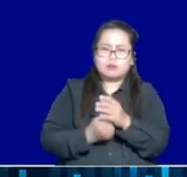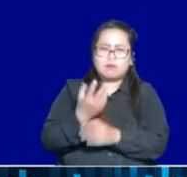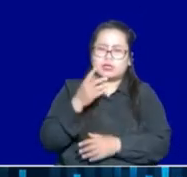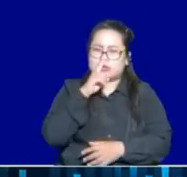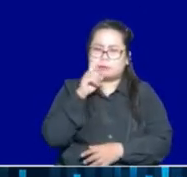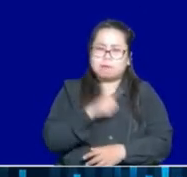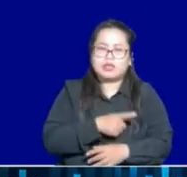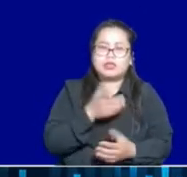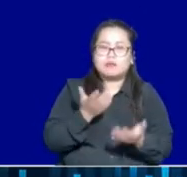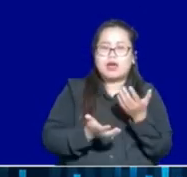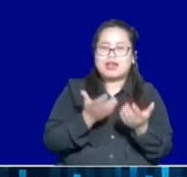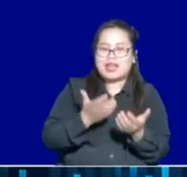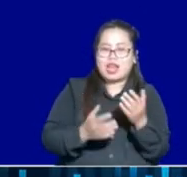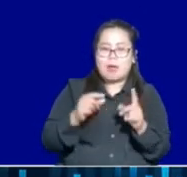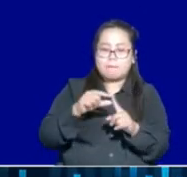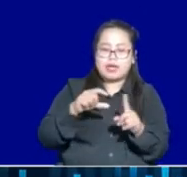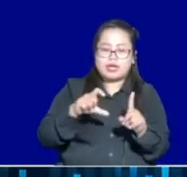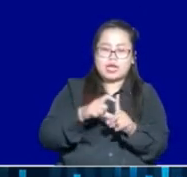it's